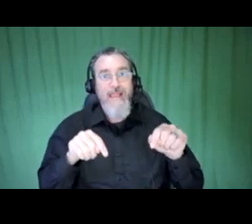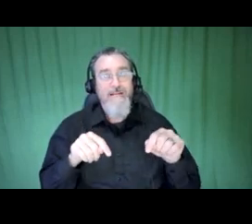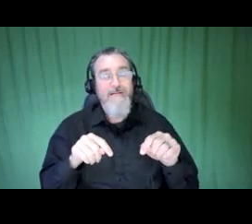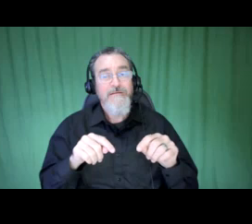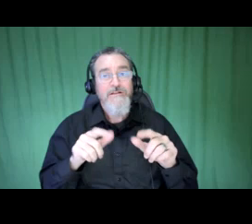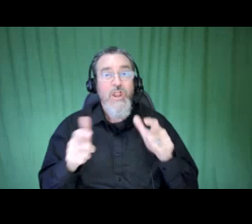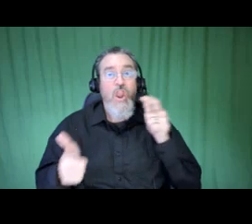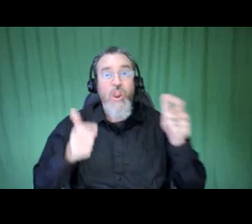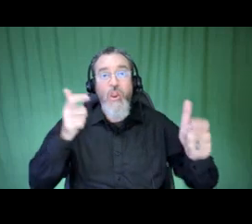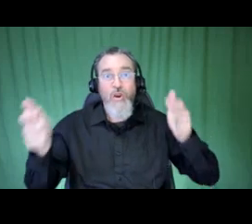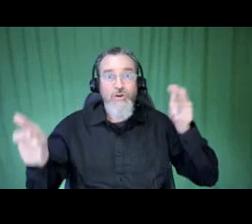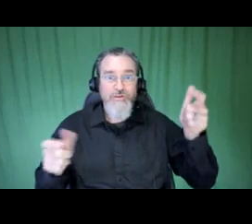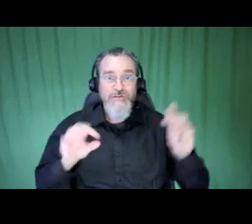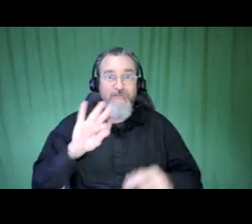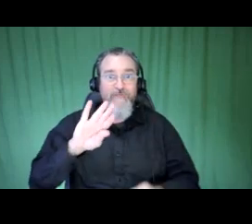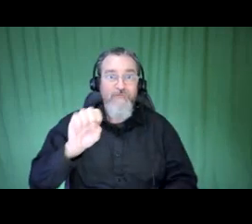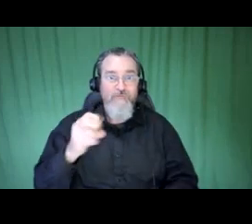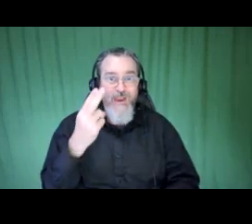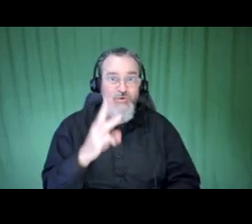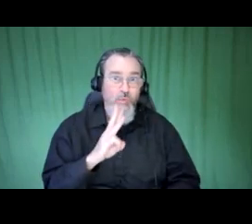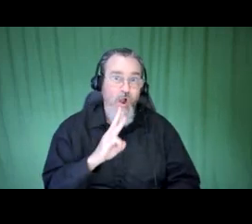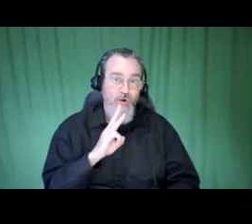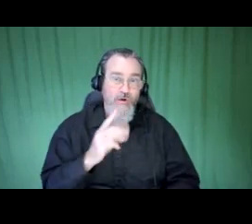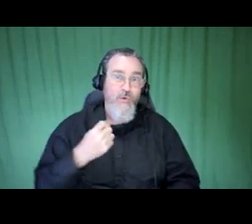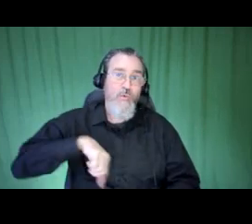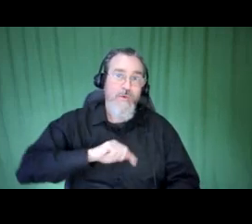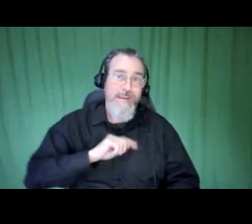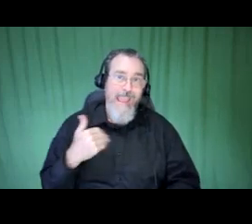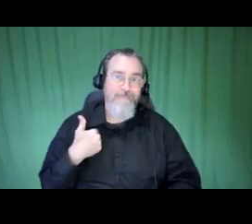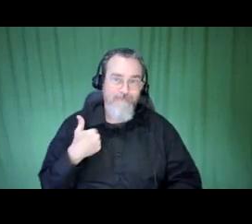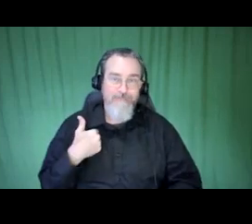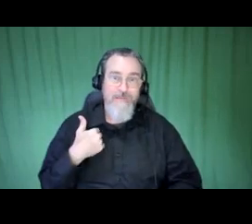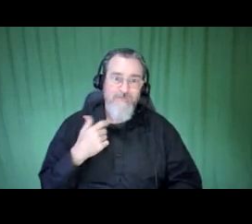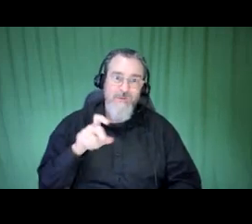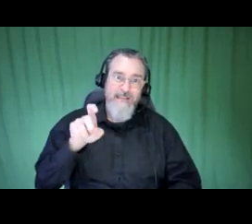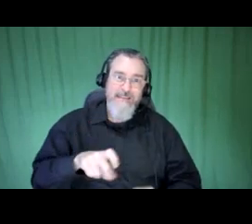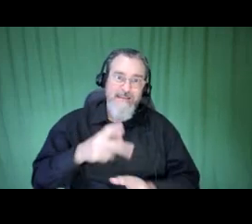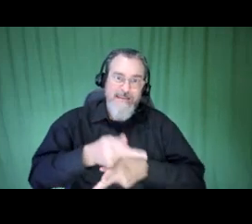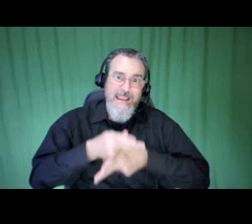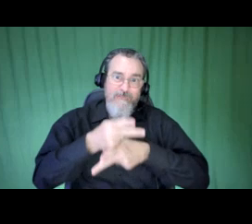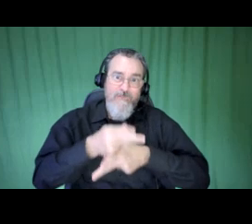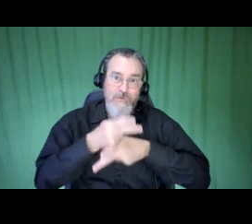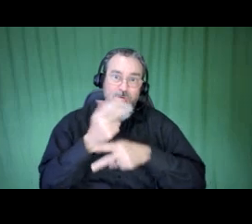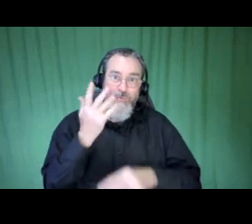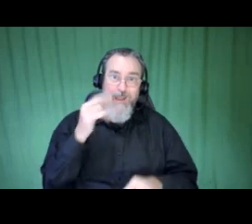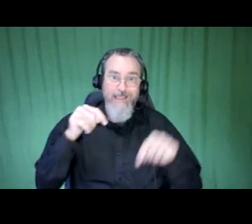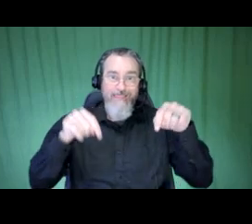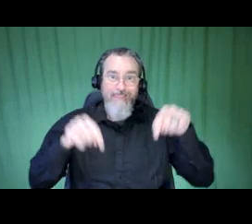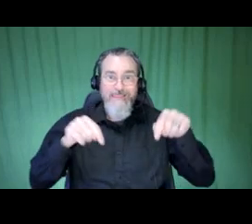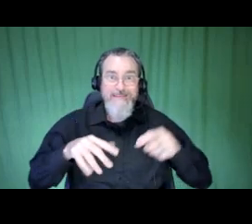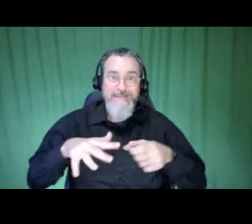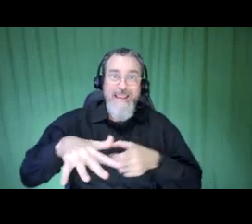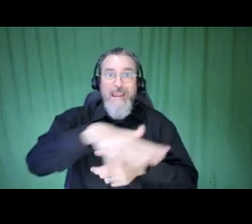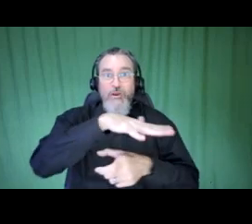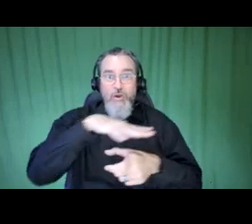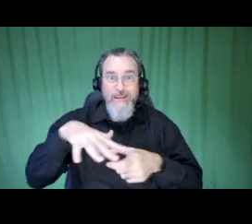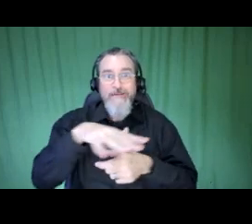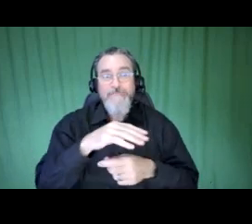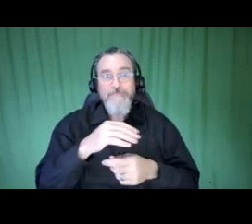body that we have. So we have to care for it because this is one of the regions that provide